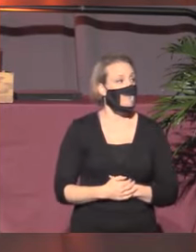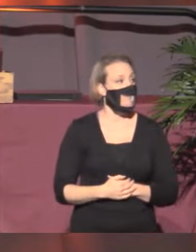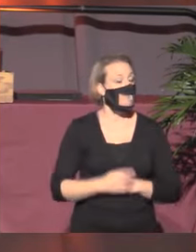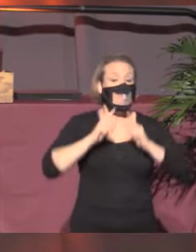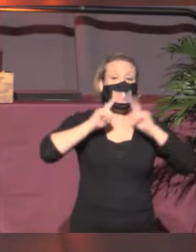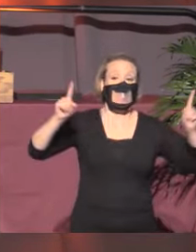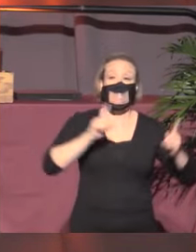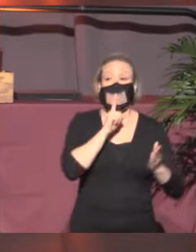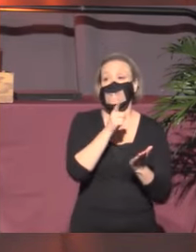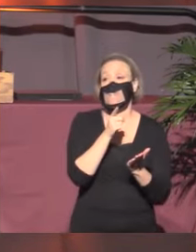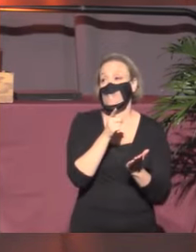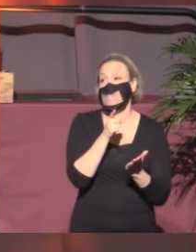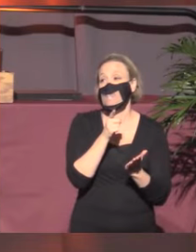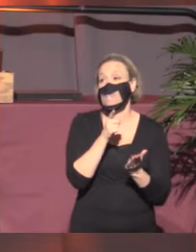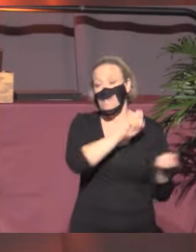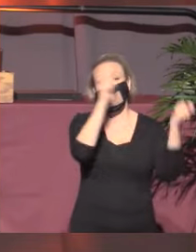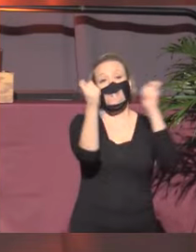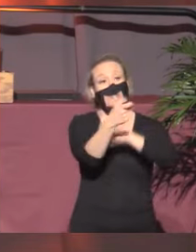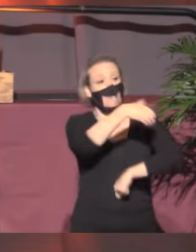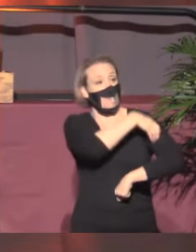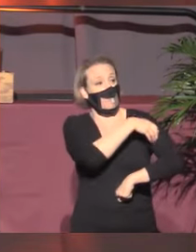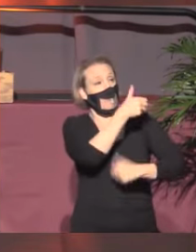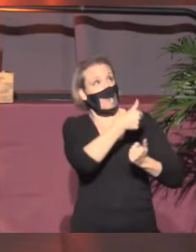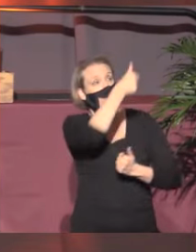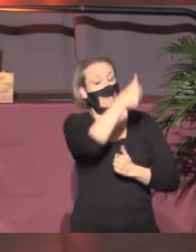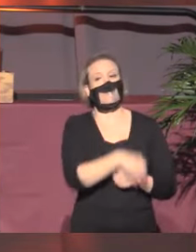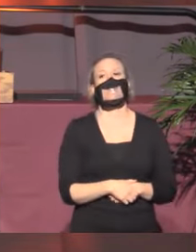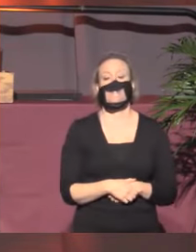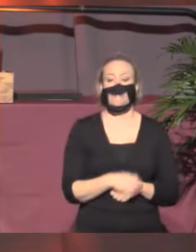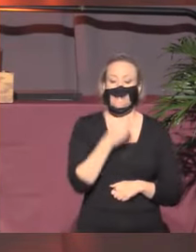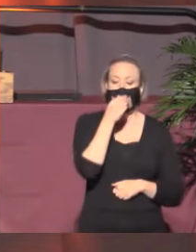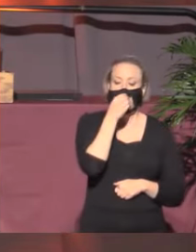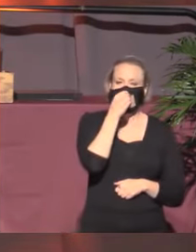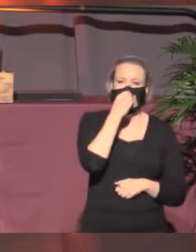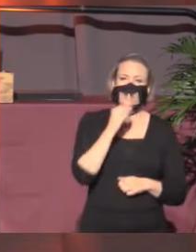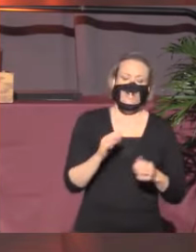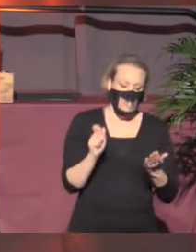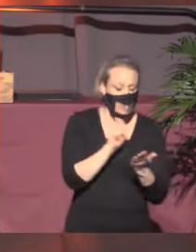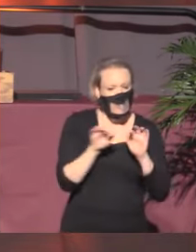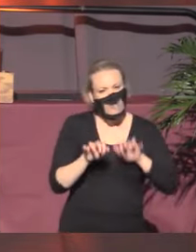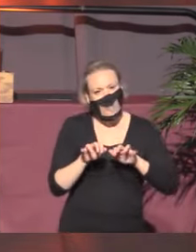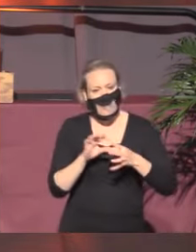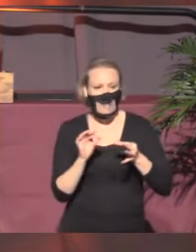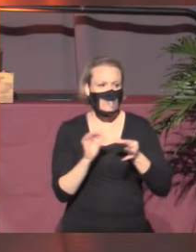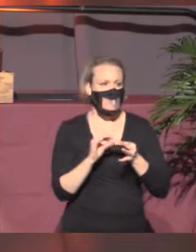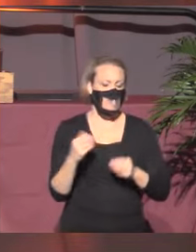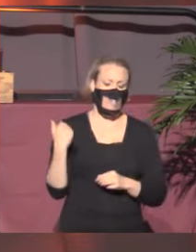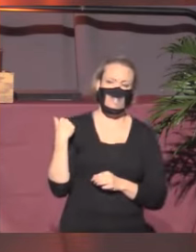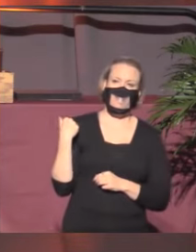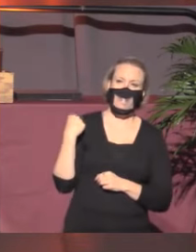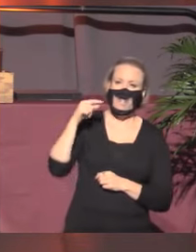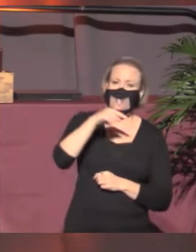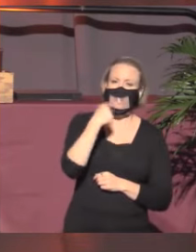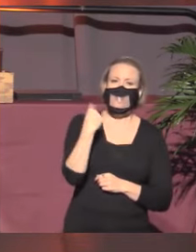As I was writing these words, I was reminded of words spoken by the Russian novelist and activist Alexander